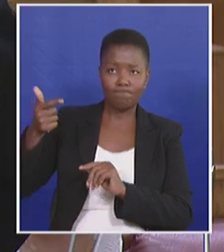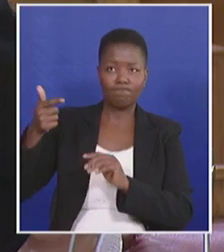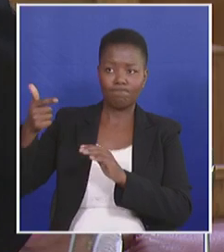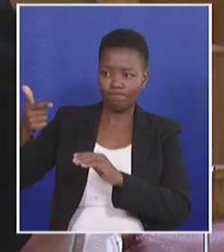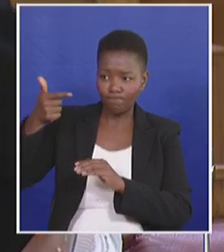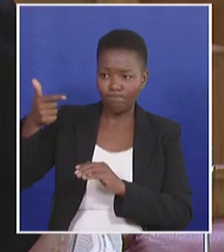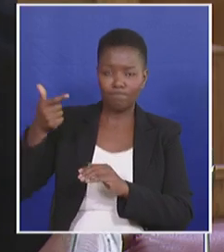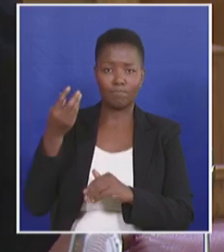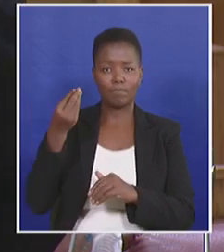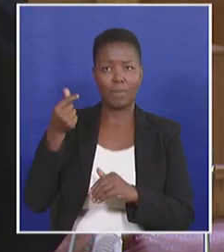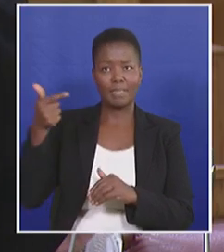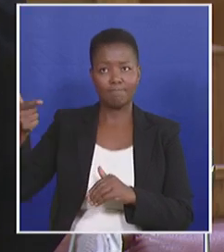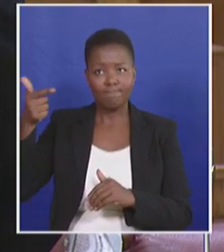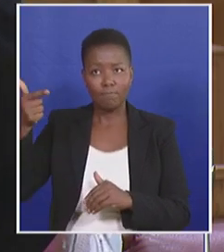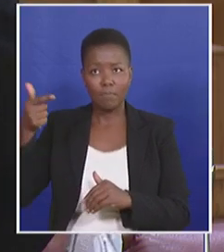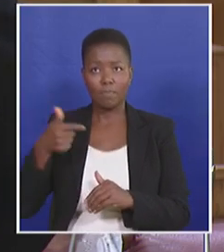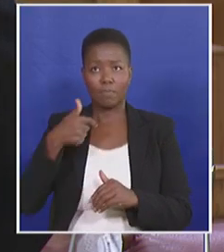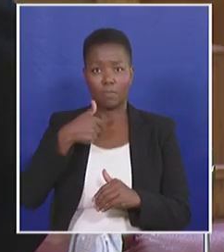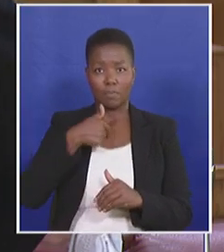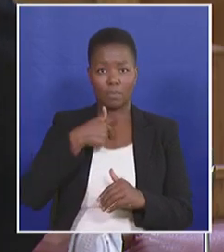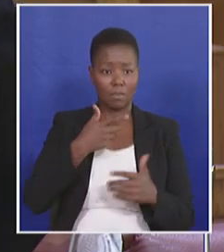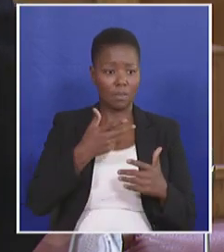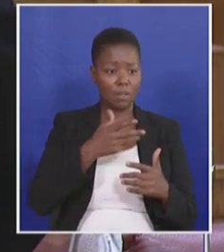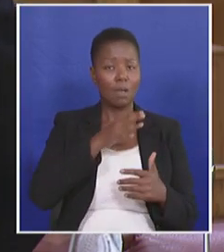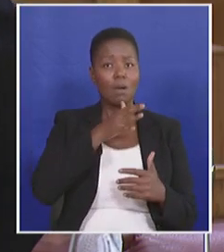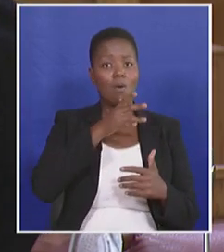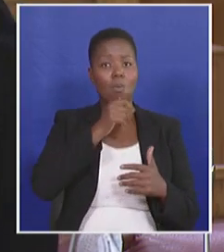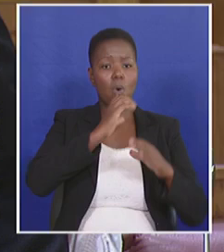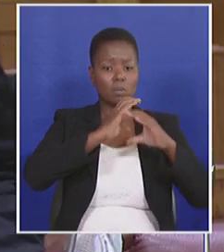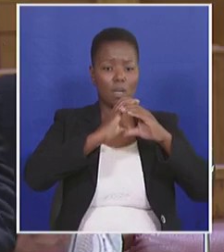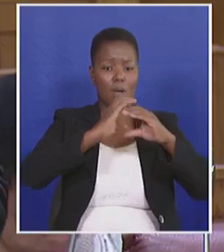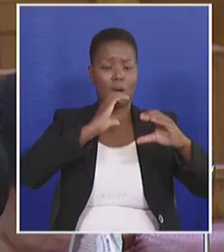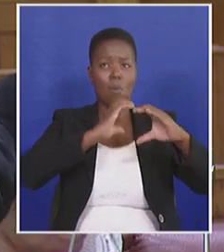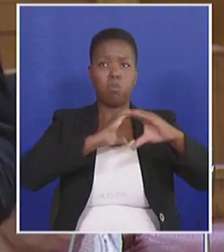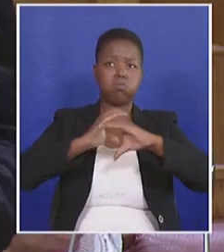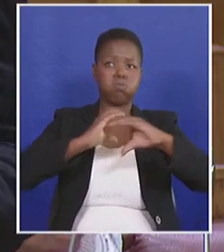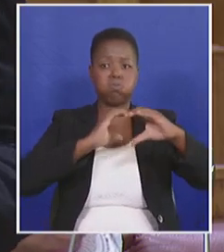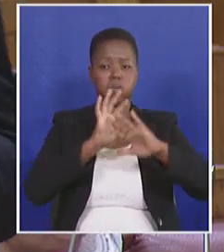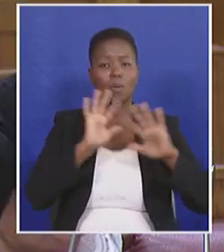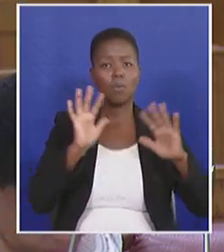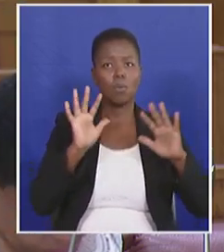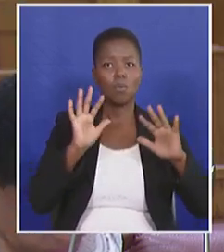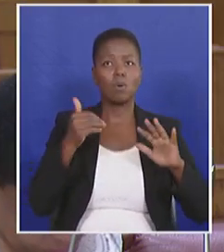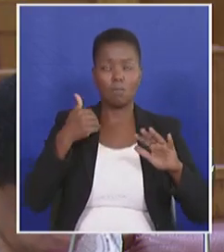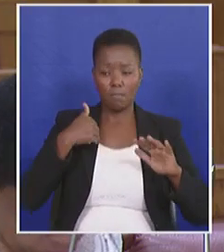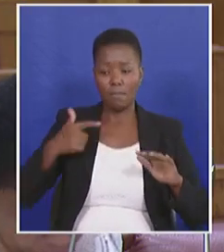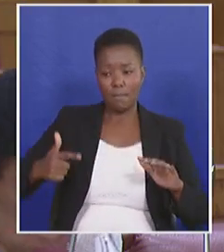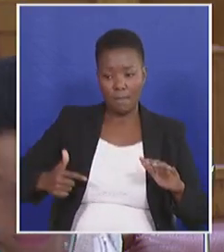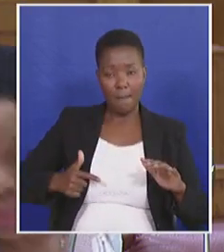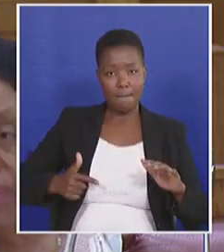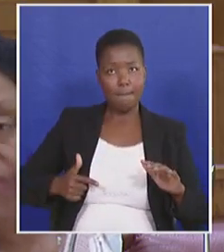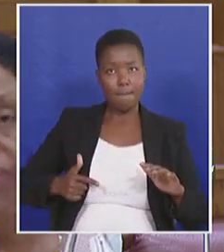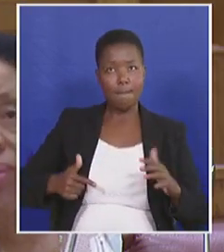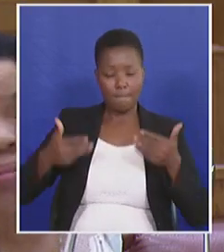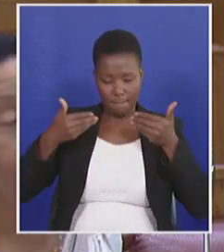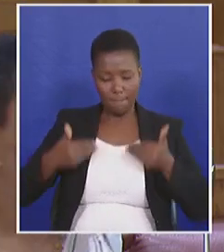robbery. So I'm not going to go there with a water cannon. So I'm still equipped, the same police official, I'm